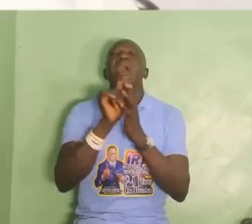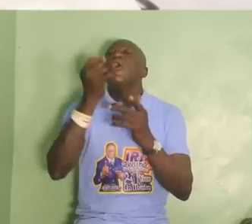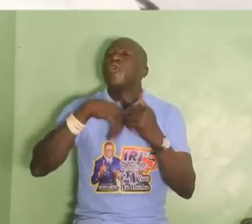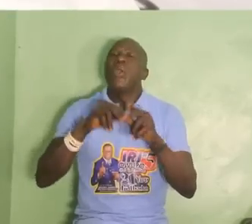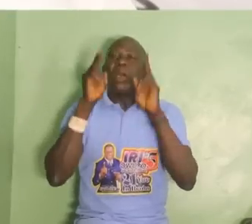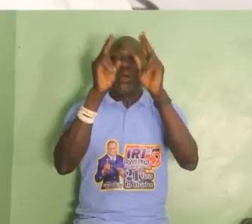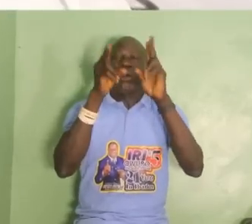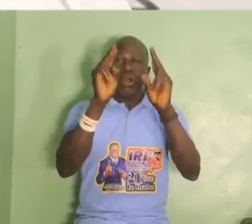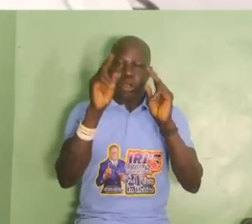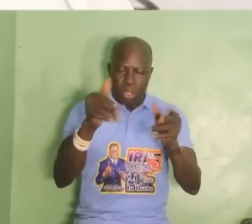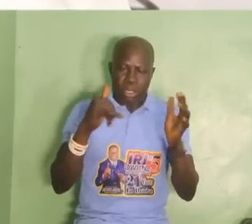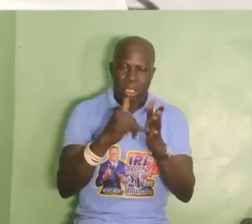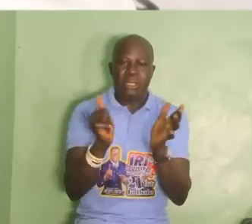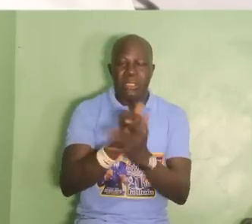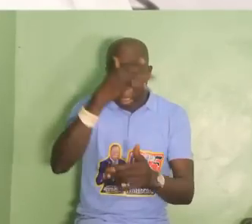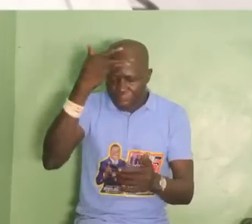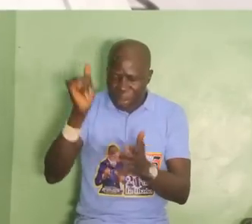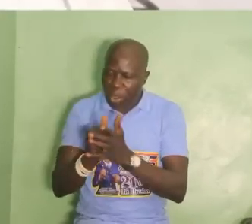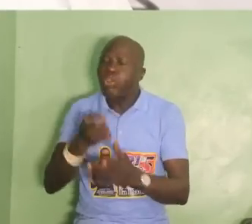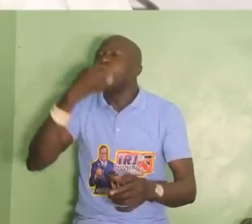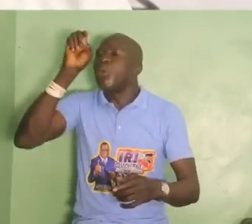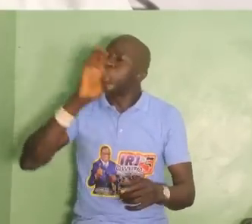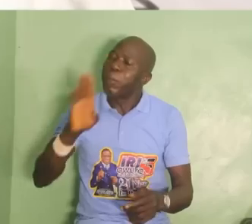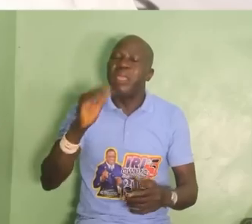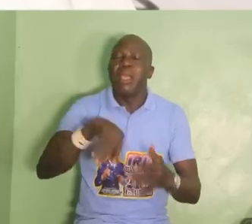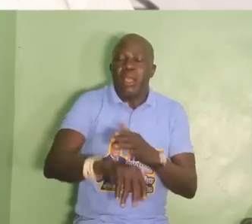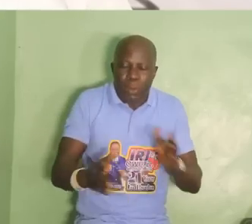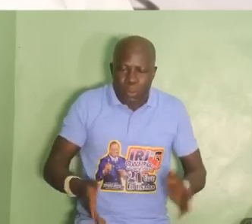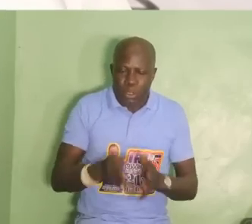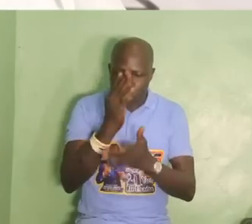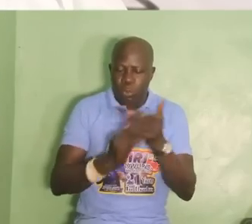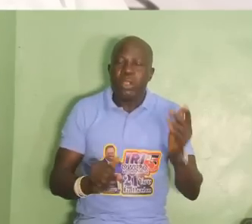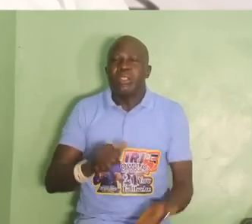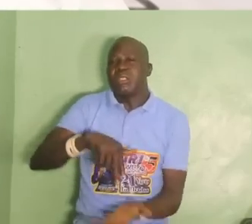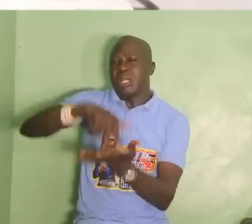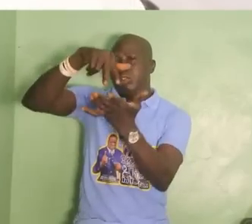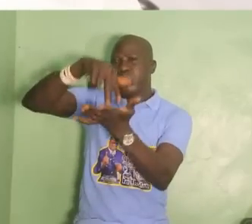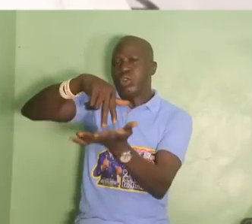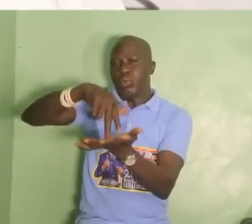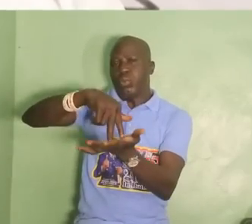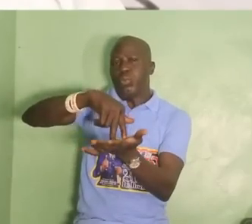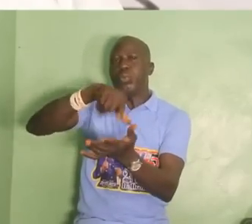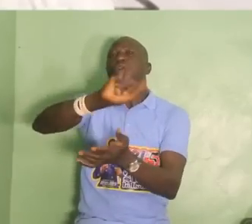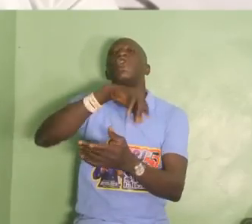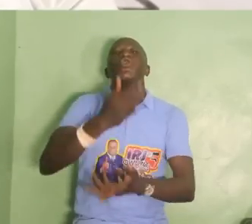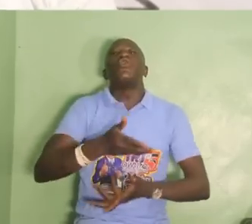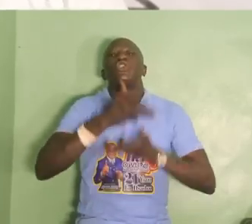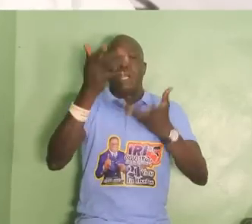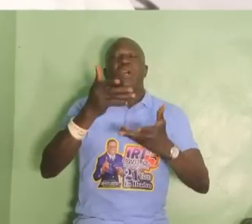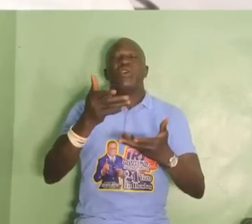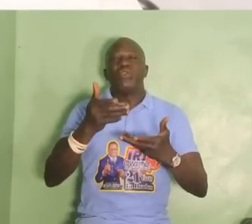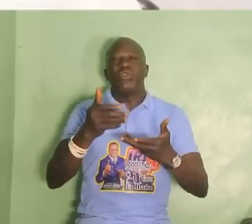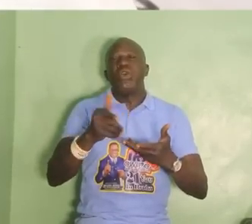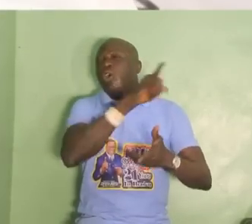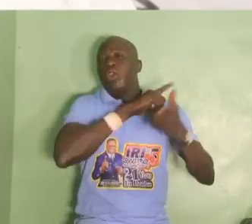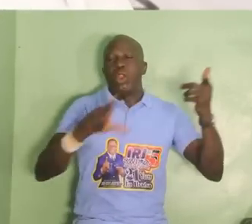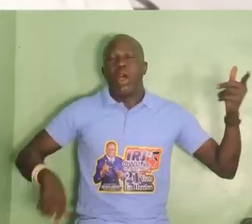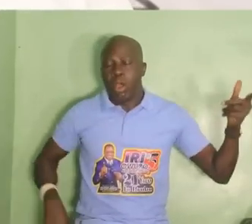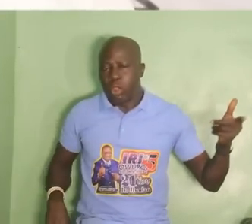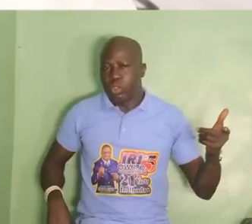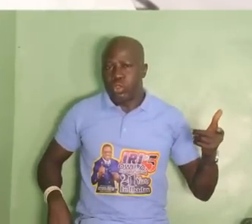Nah, no, my will be free to me, sir. Listen to me, sir. That is